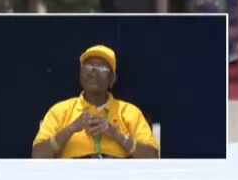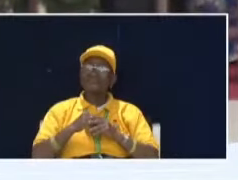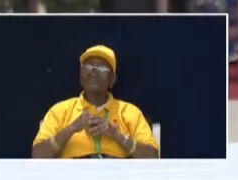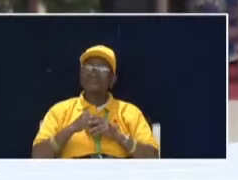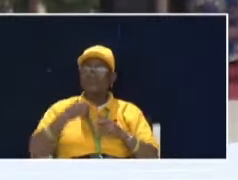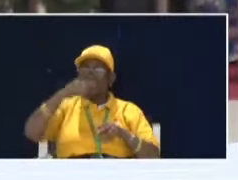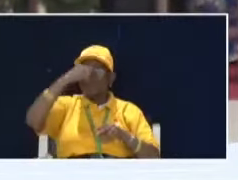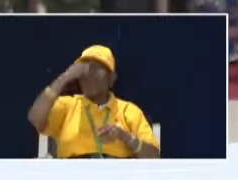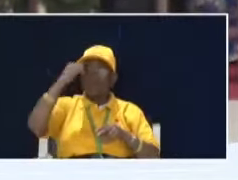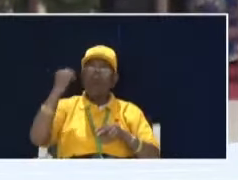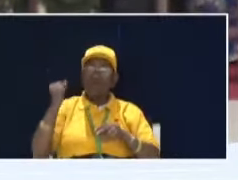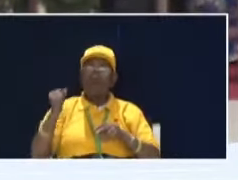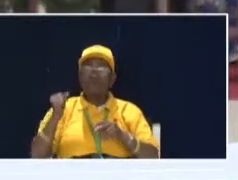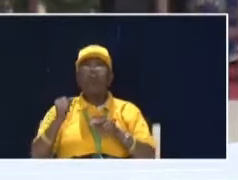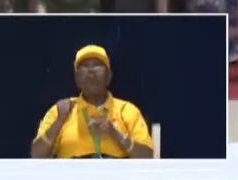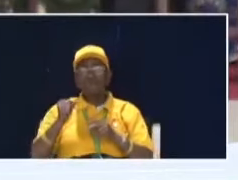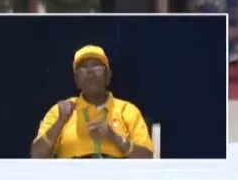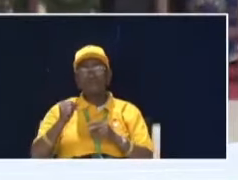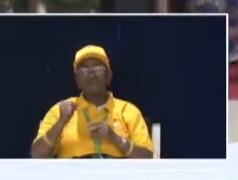Because